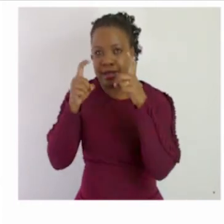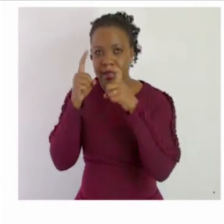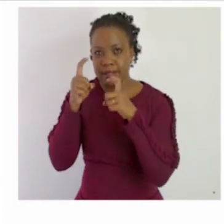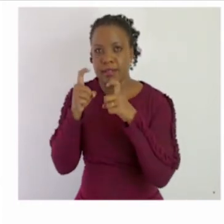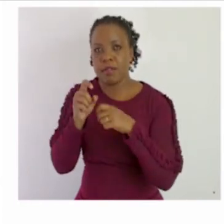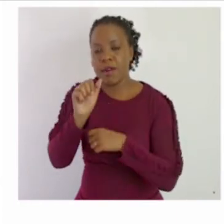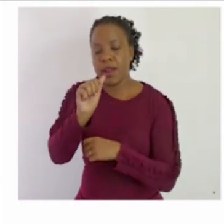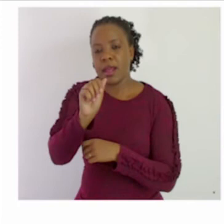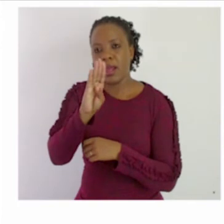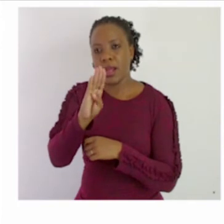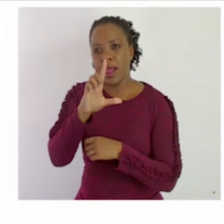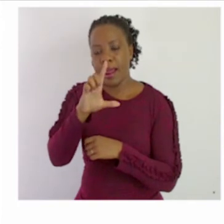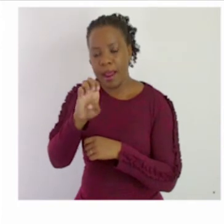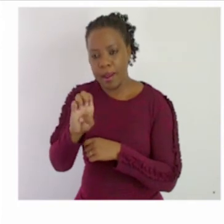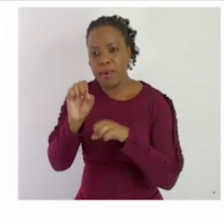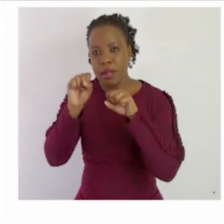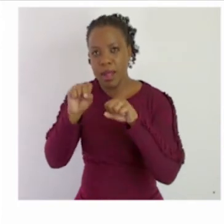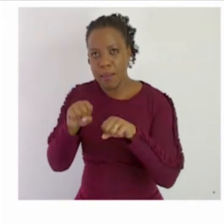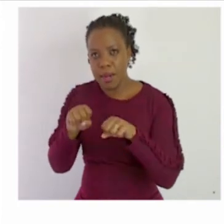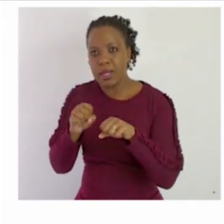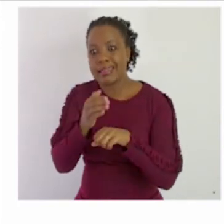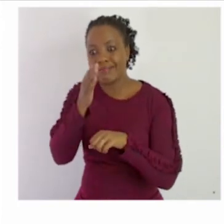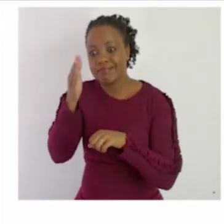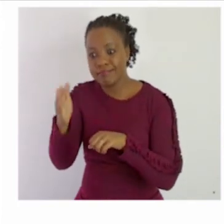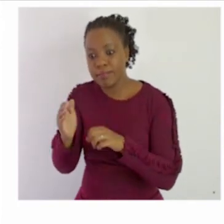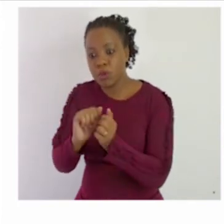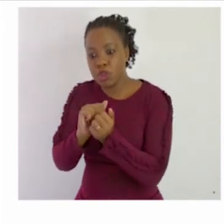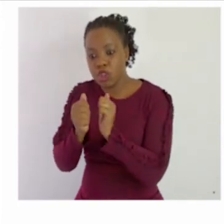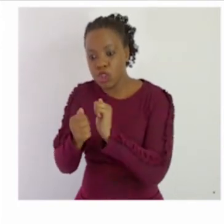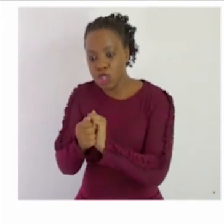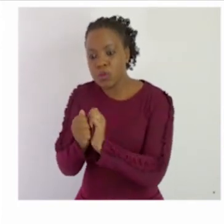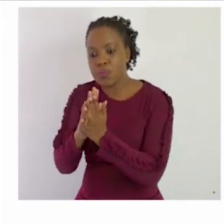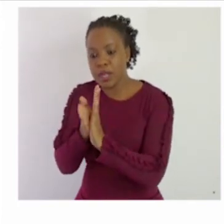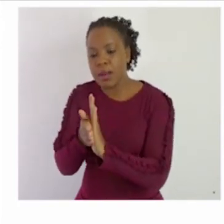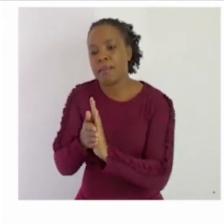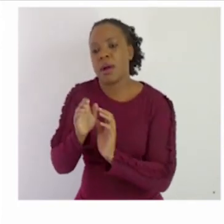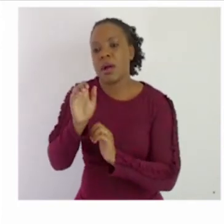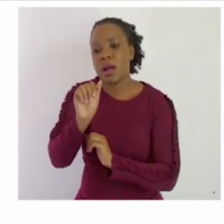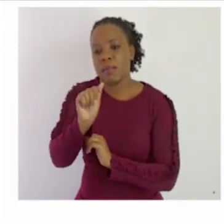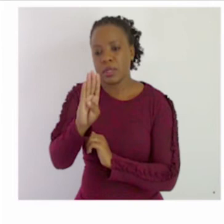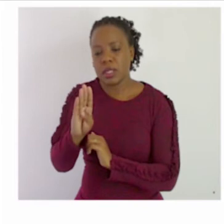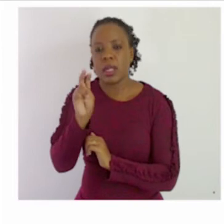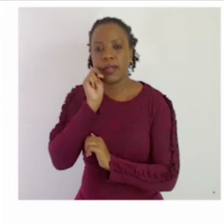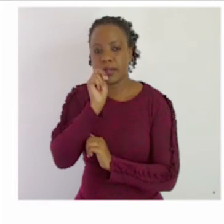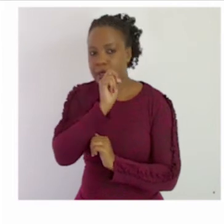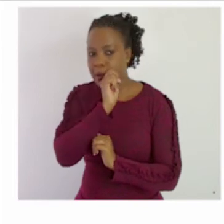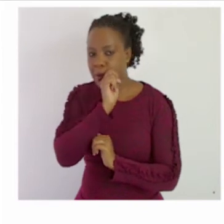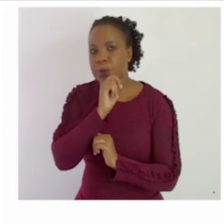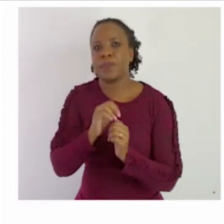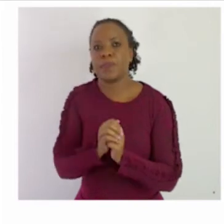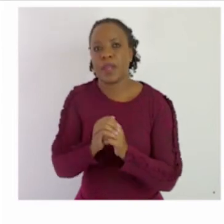able, abstract noun is ability. We have angry, abstract noun is